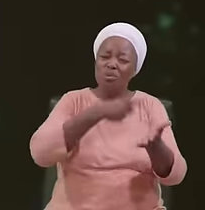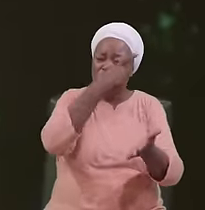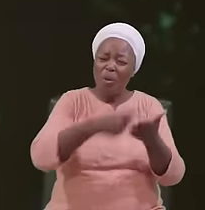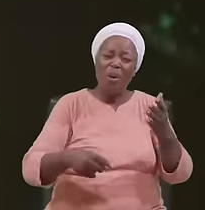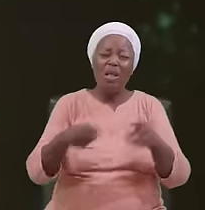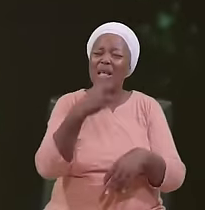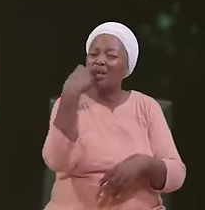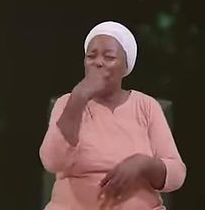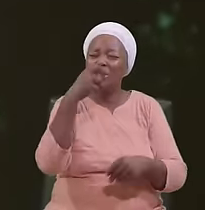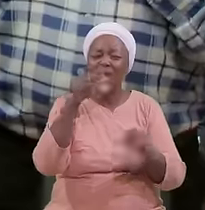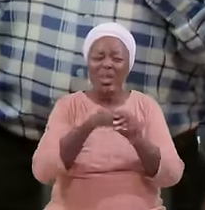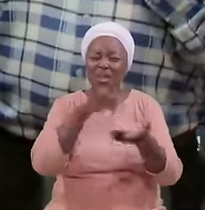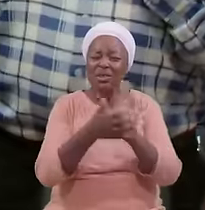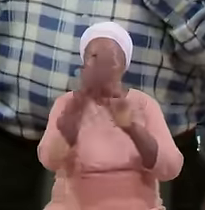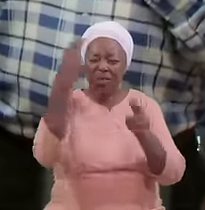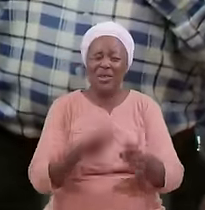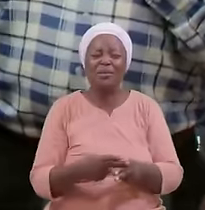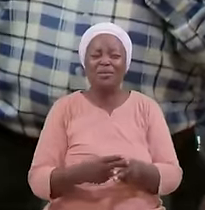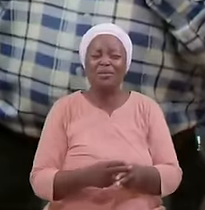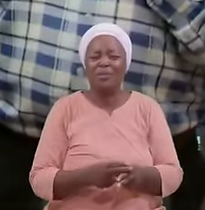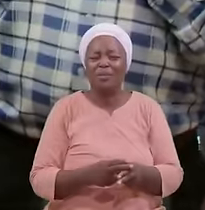in Jesus' name.